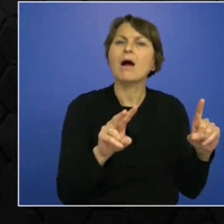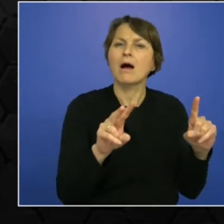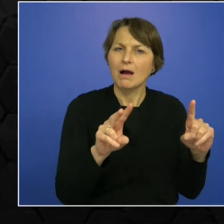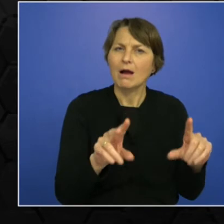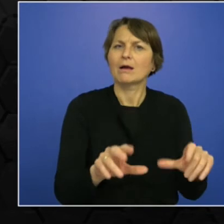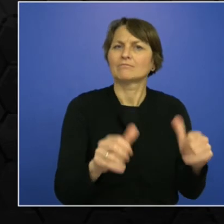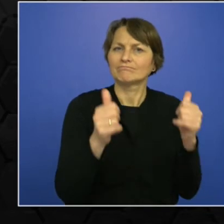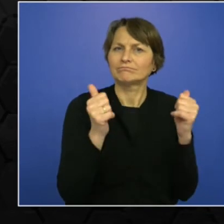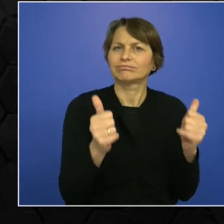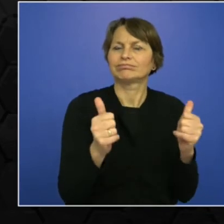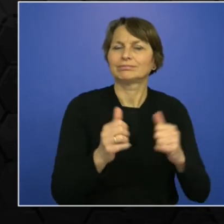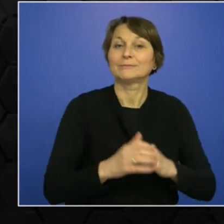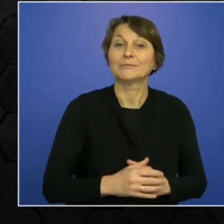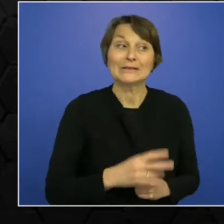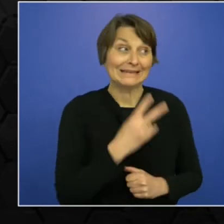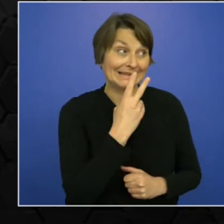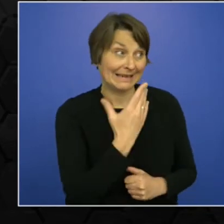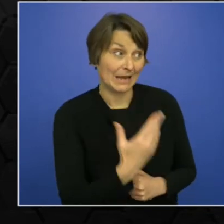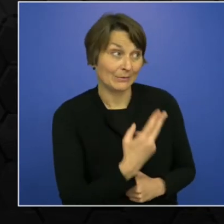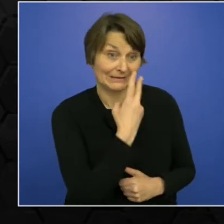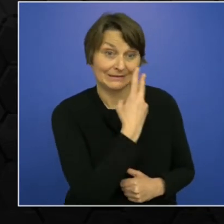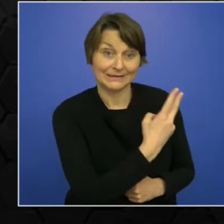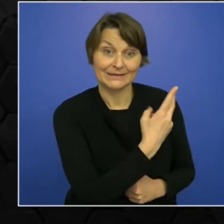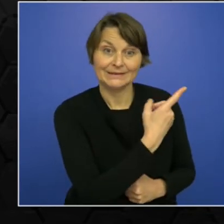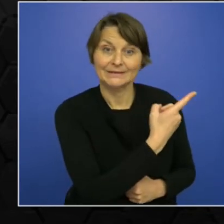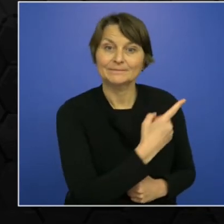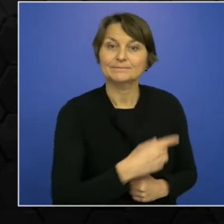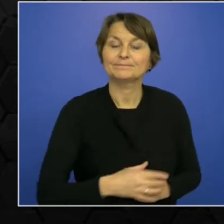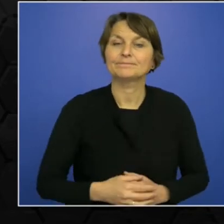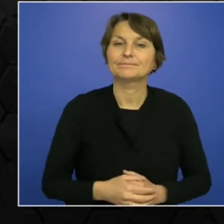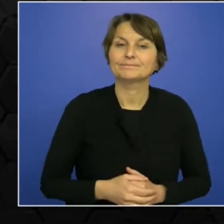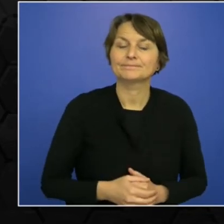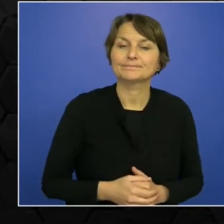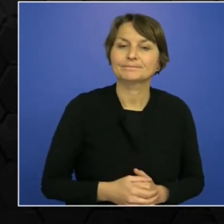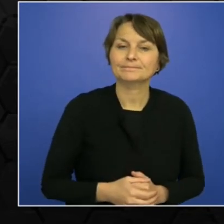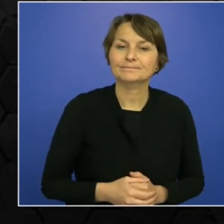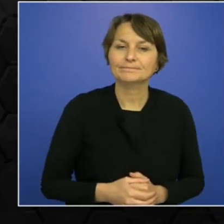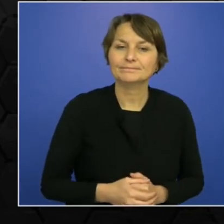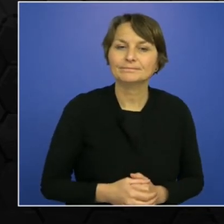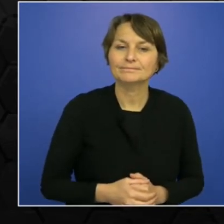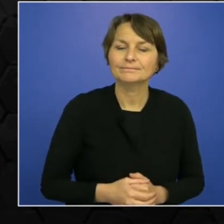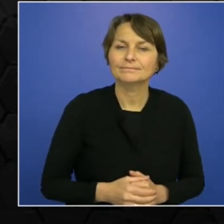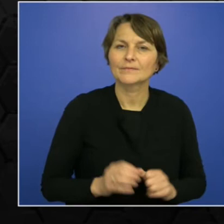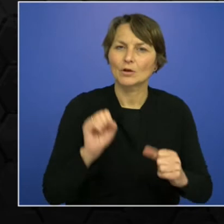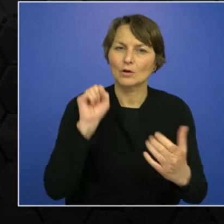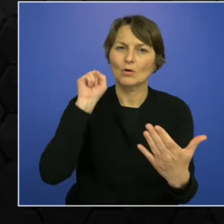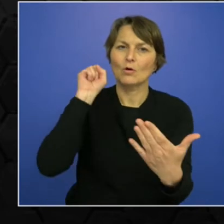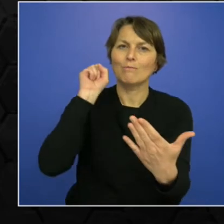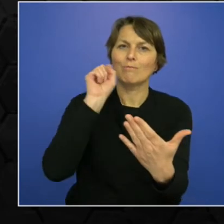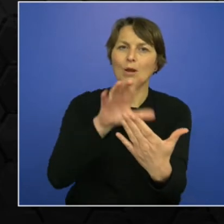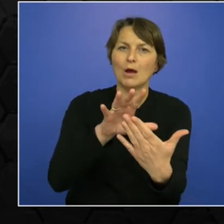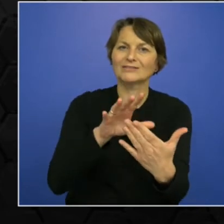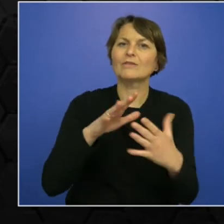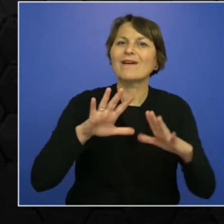seeing right now is a plot of walking. So this is